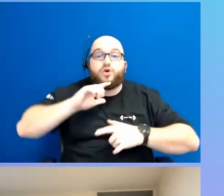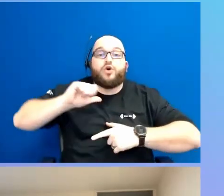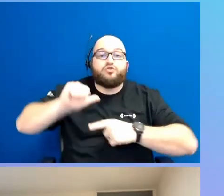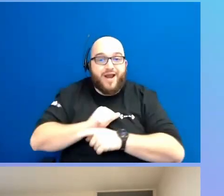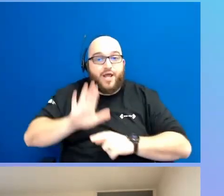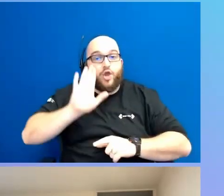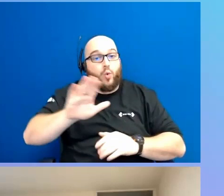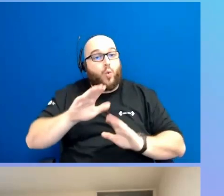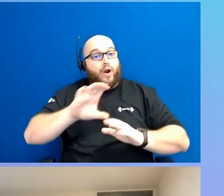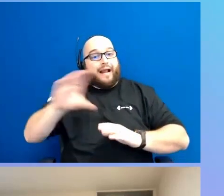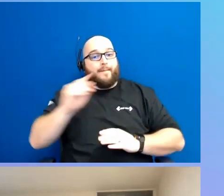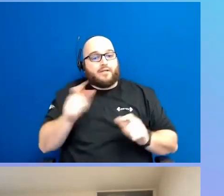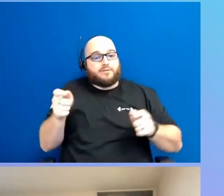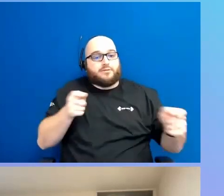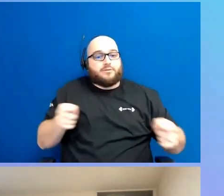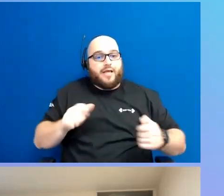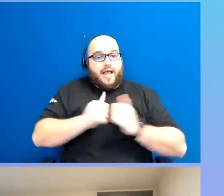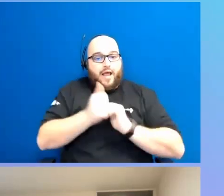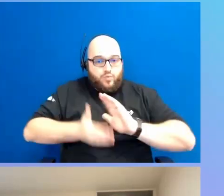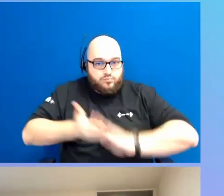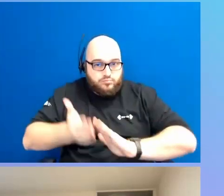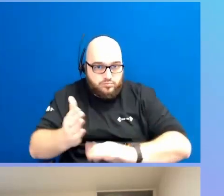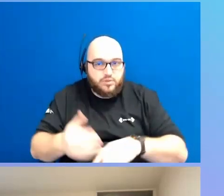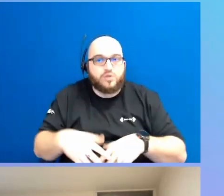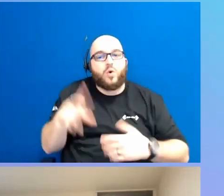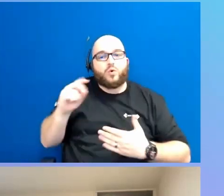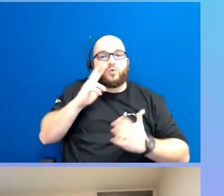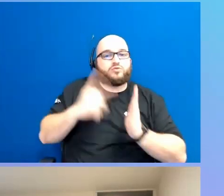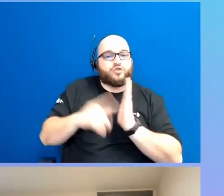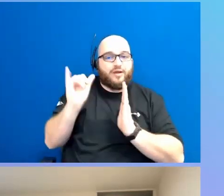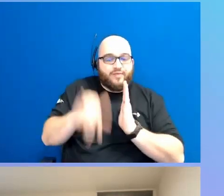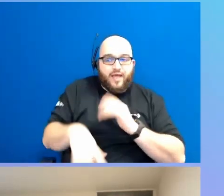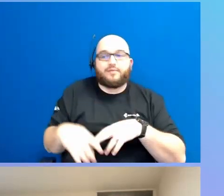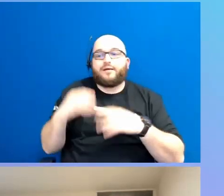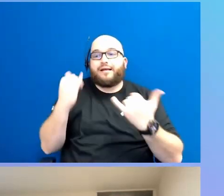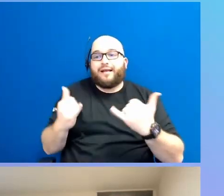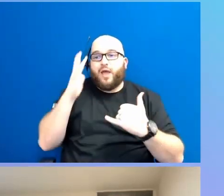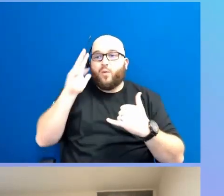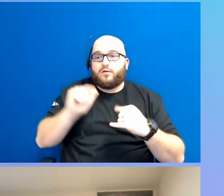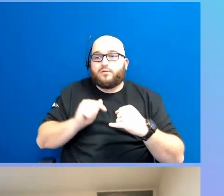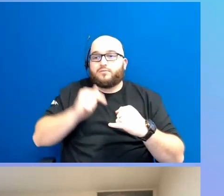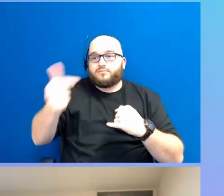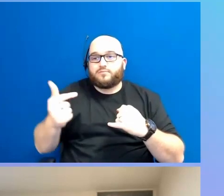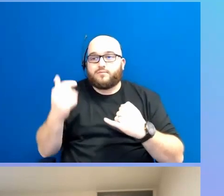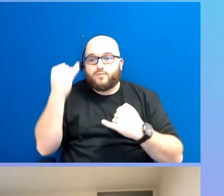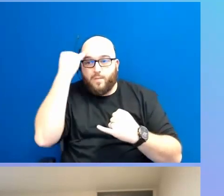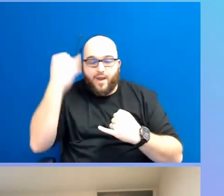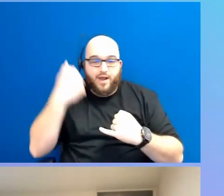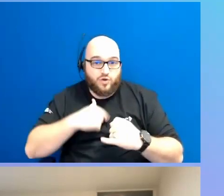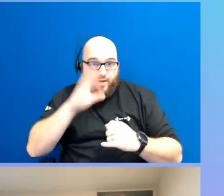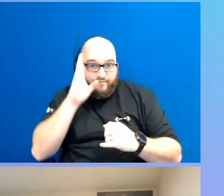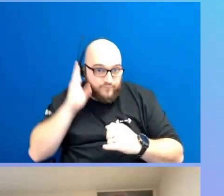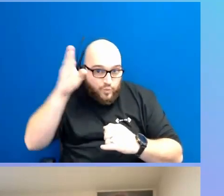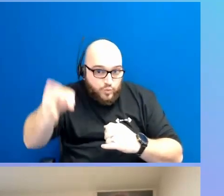governance. So do check those things out. And now Wilco, over to you, imagining our future.